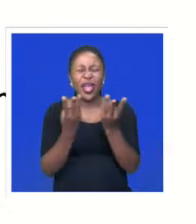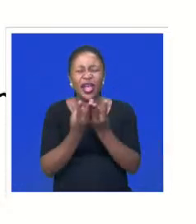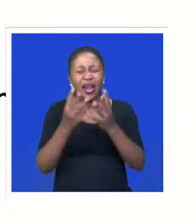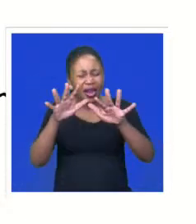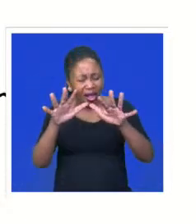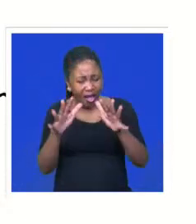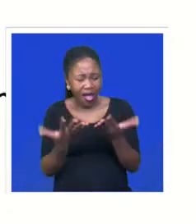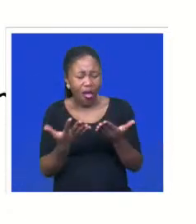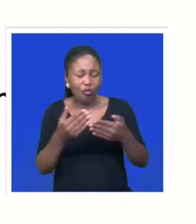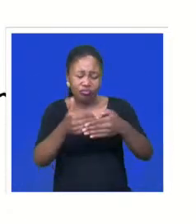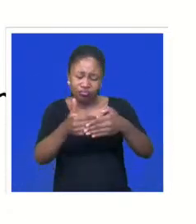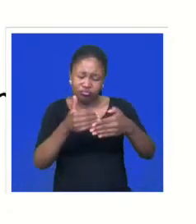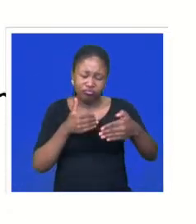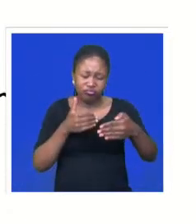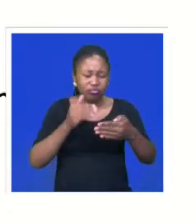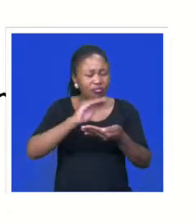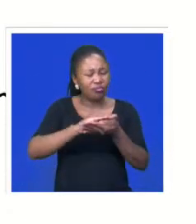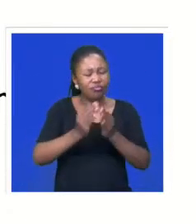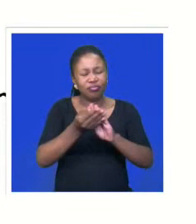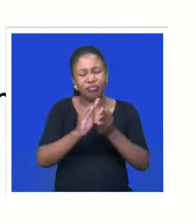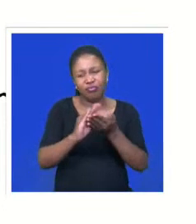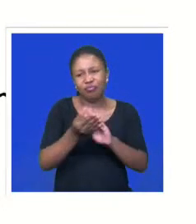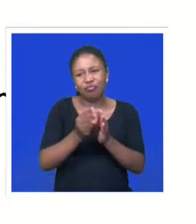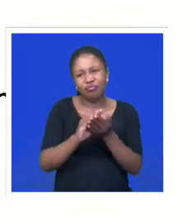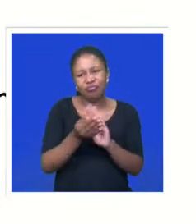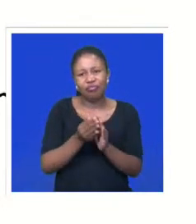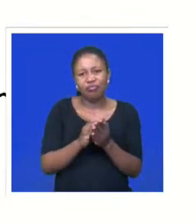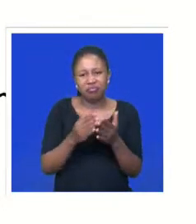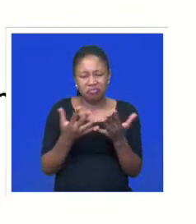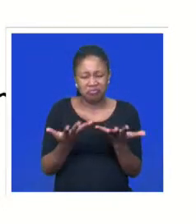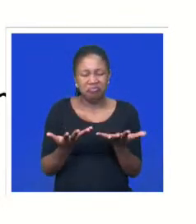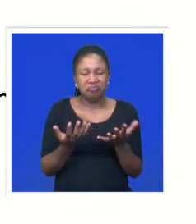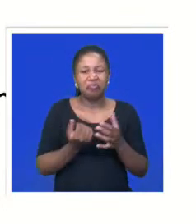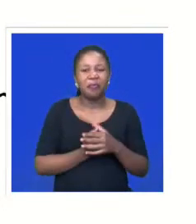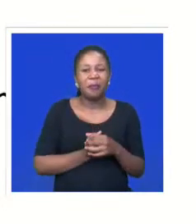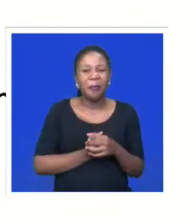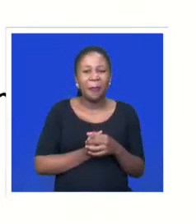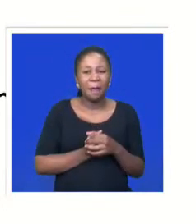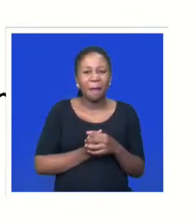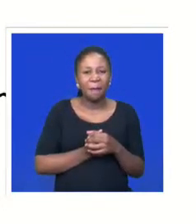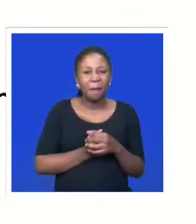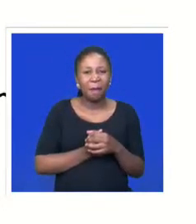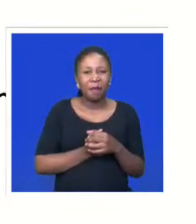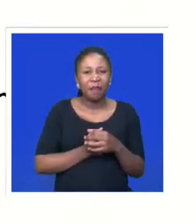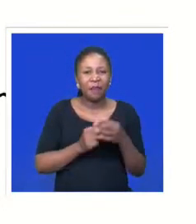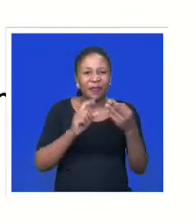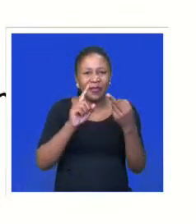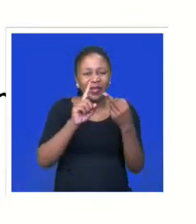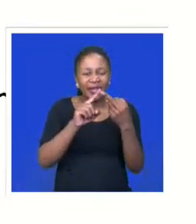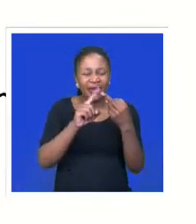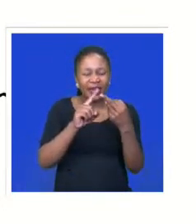creation. That is 3 marks. Number